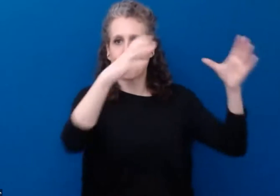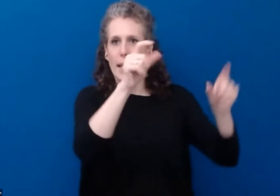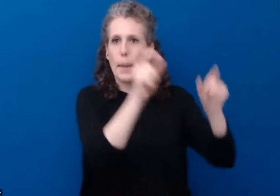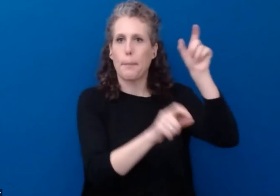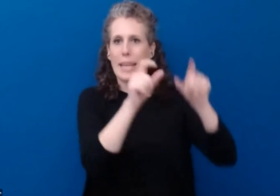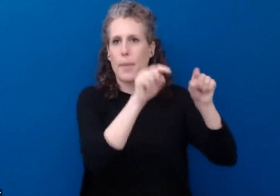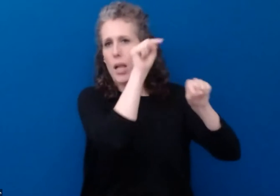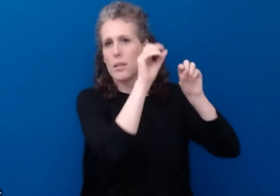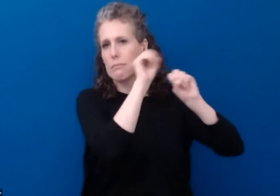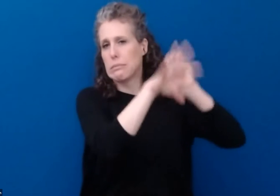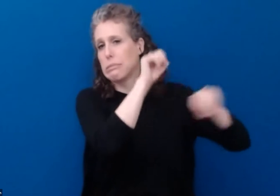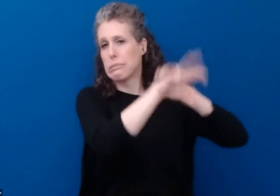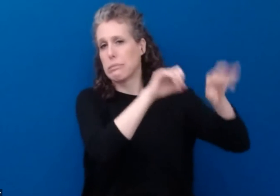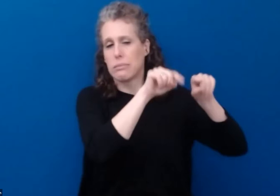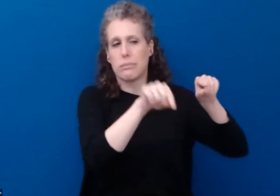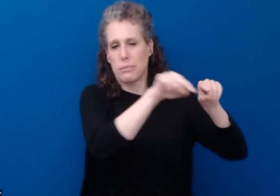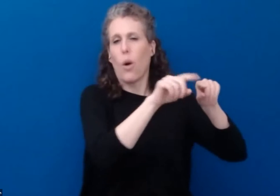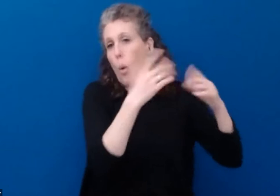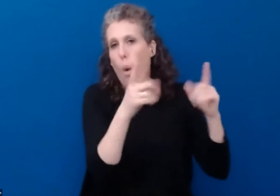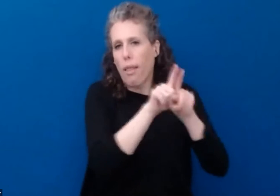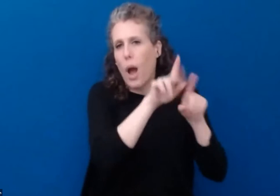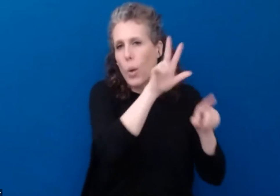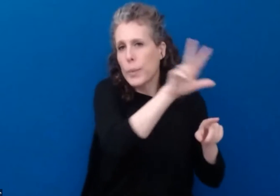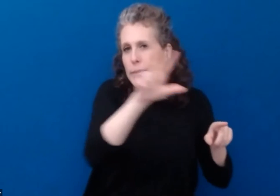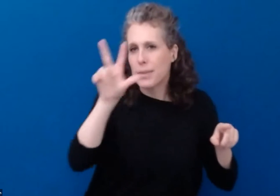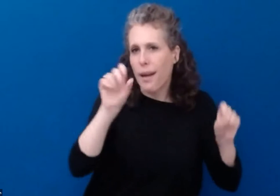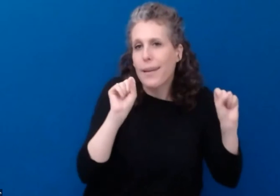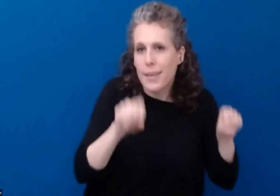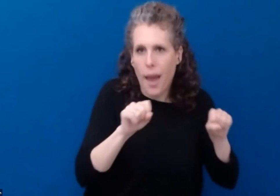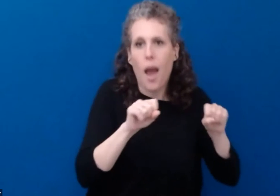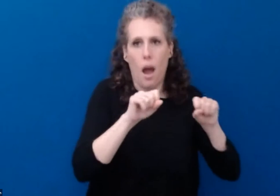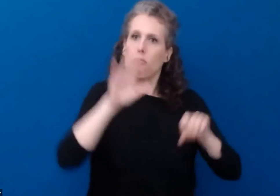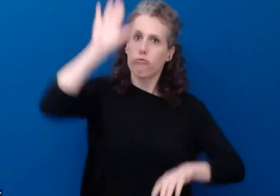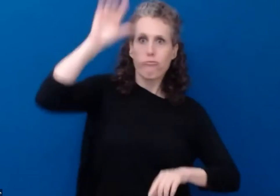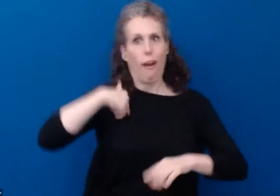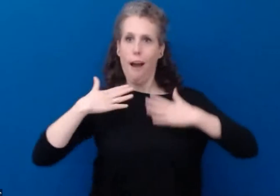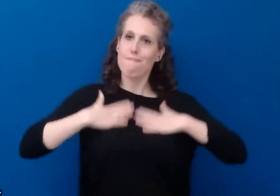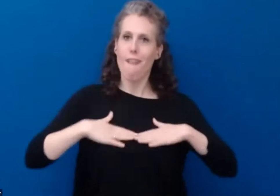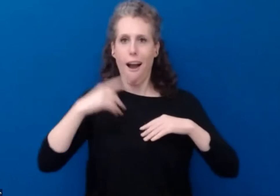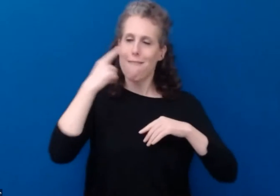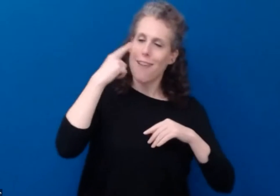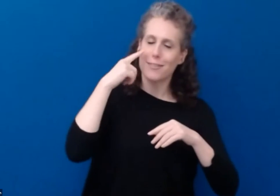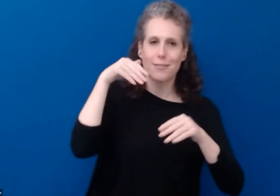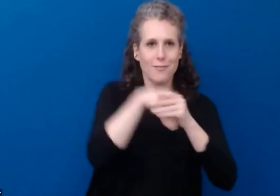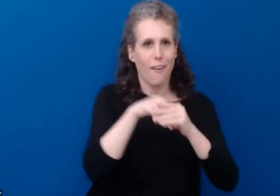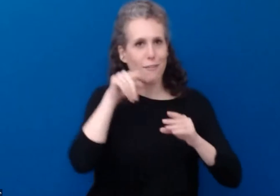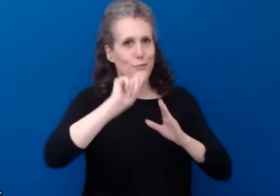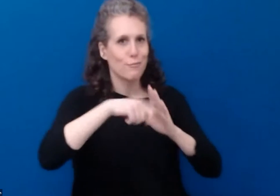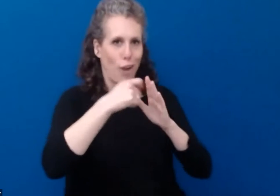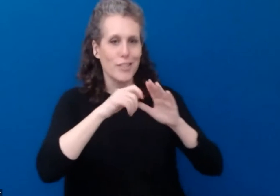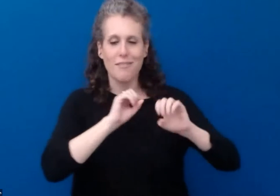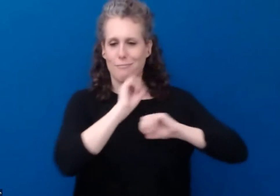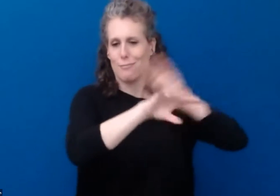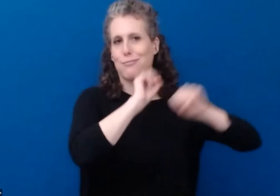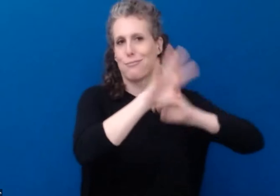people could sign up to do different kind of testing, and in that place there